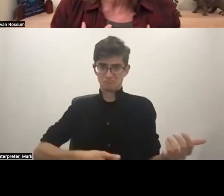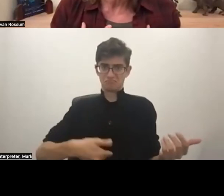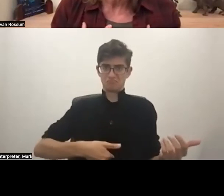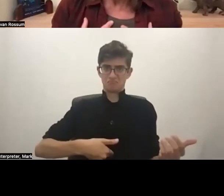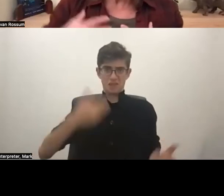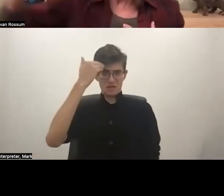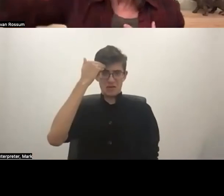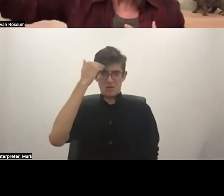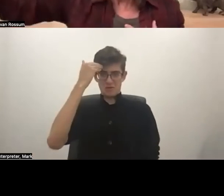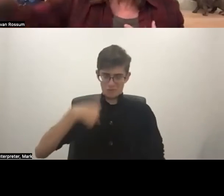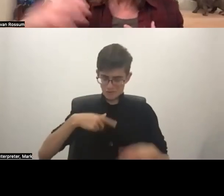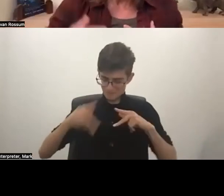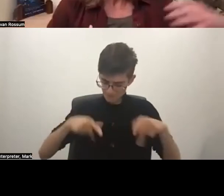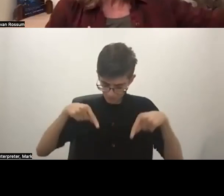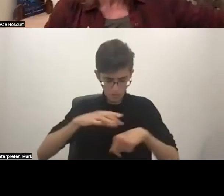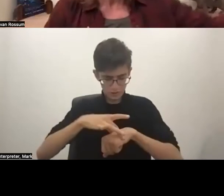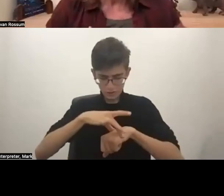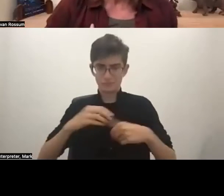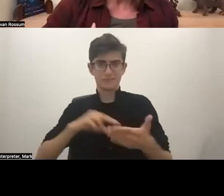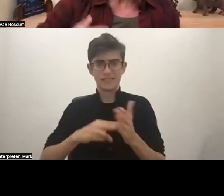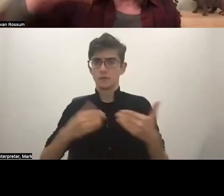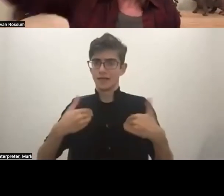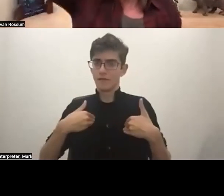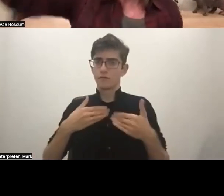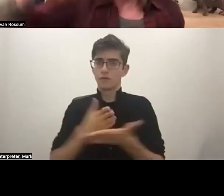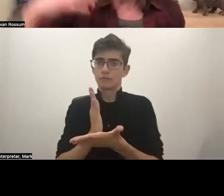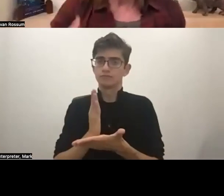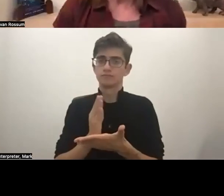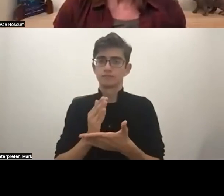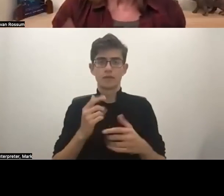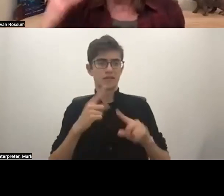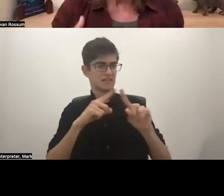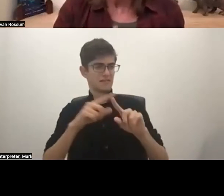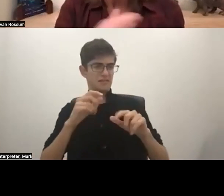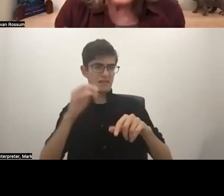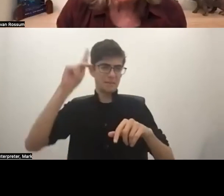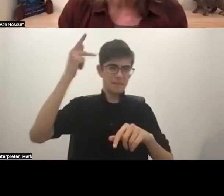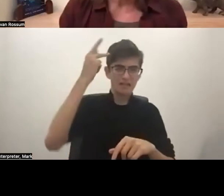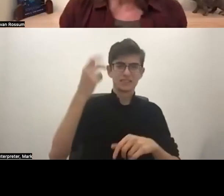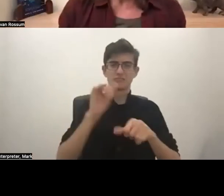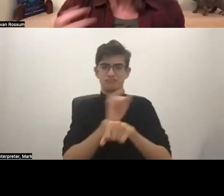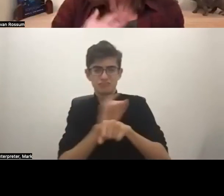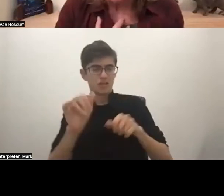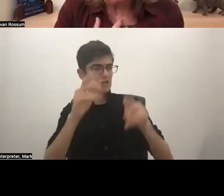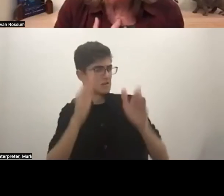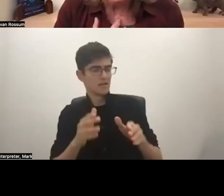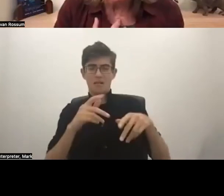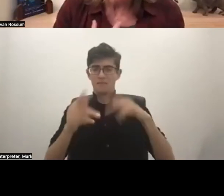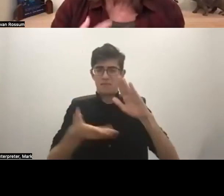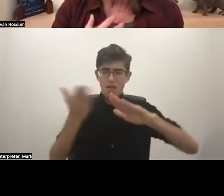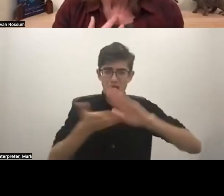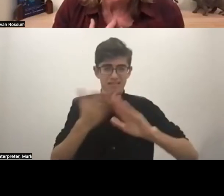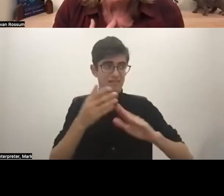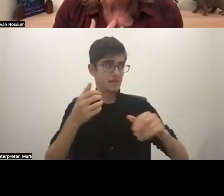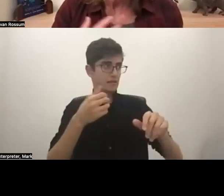here on this earth, and that industrial operators and developers and politicians should not be entitled to take those rights